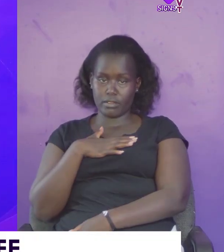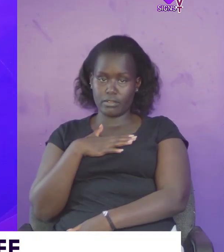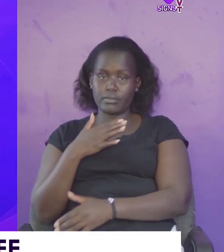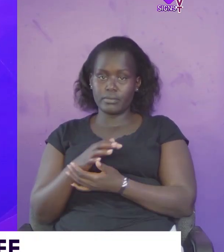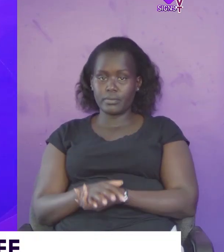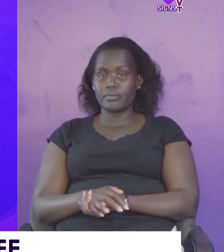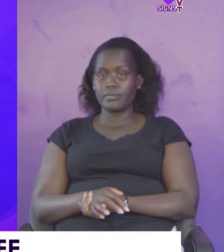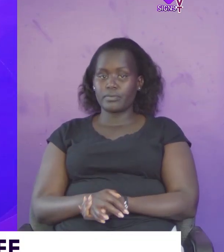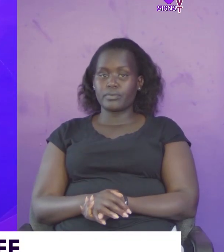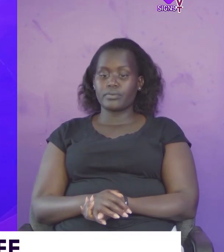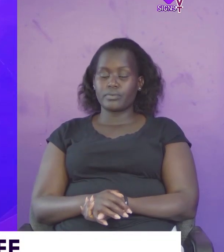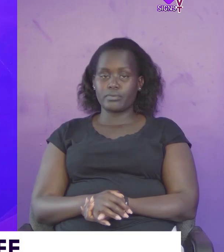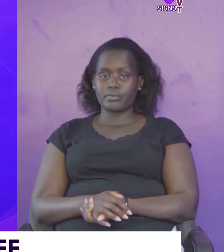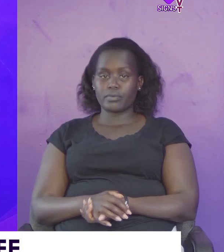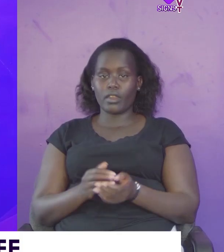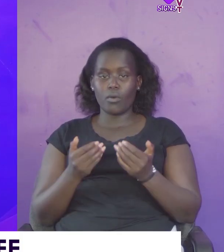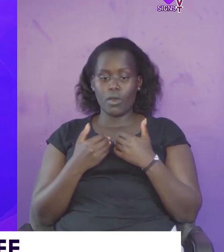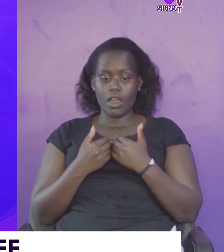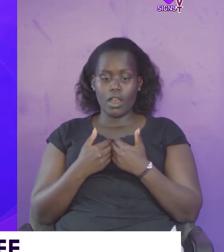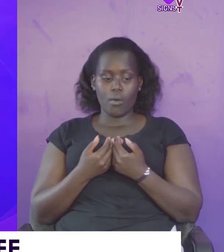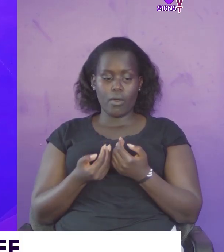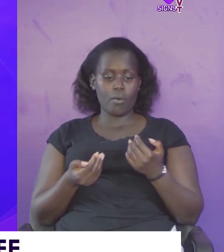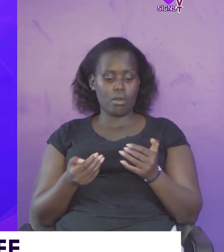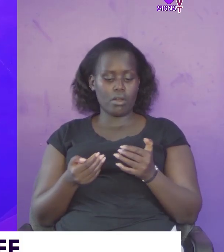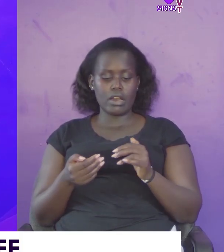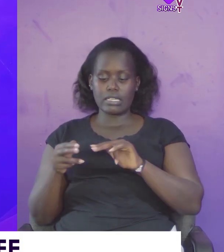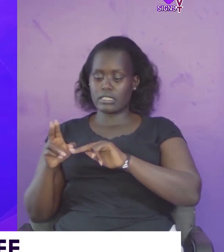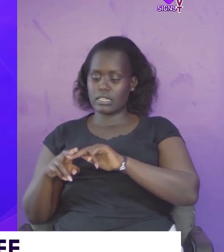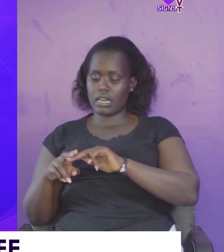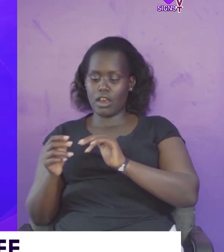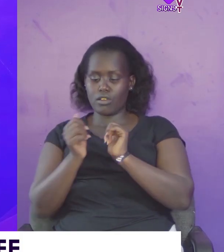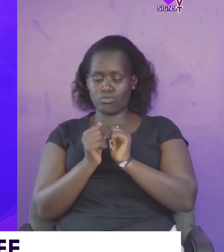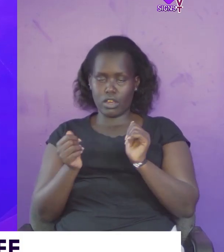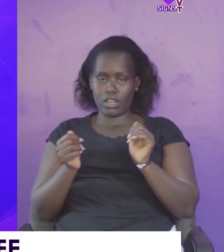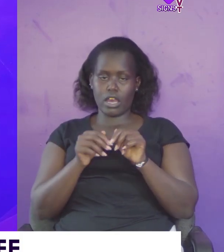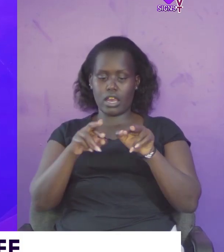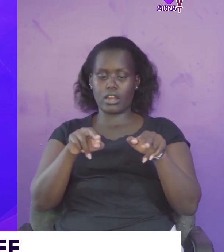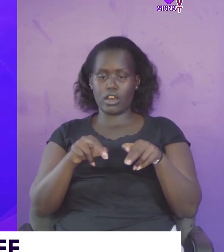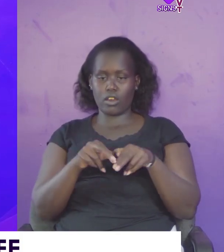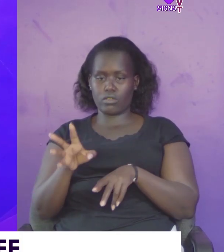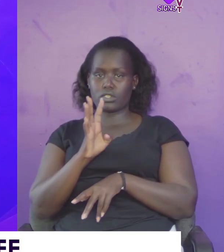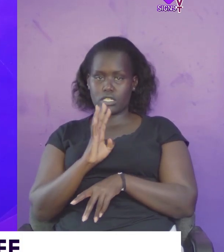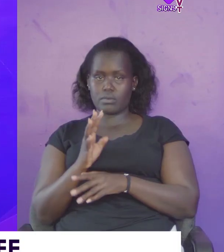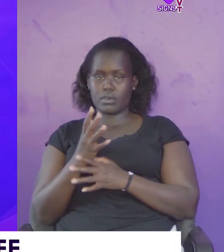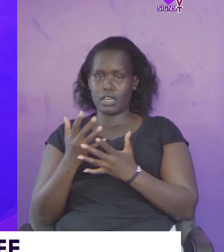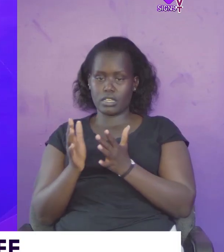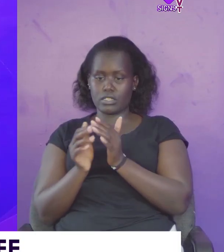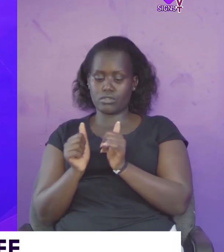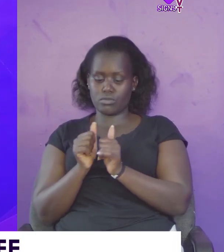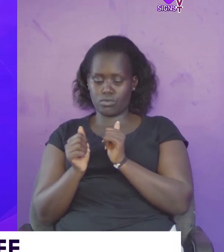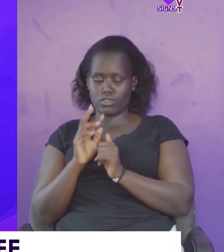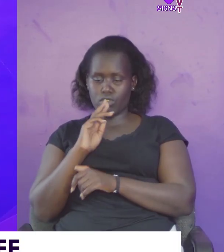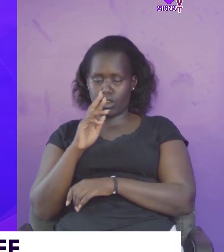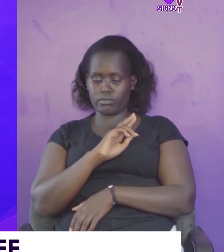we were confined in a hall to speak to them. Of course, we were talking things that are religious.